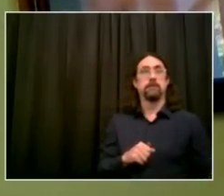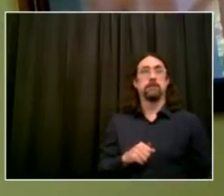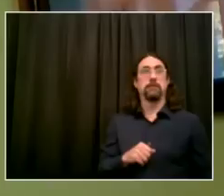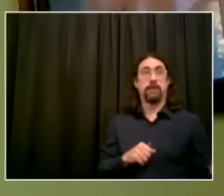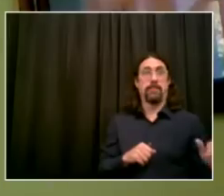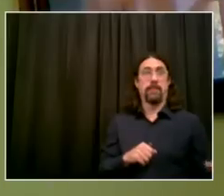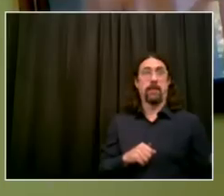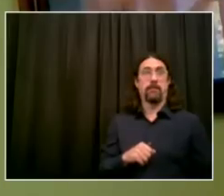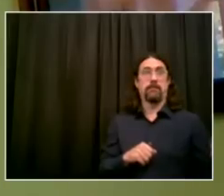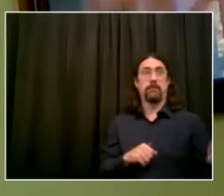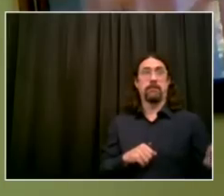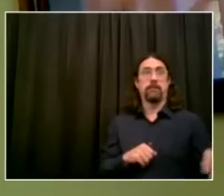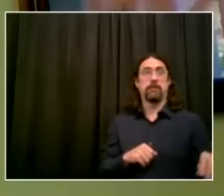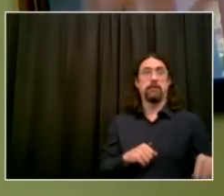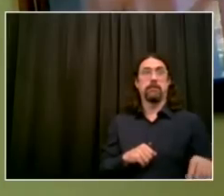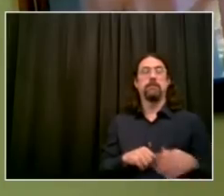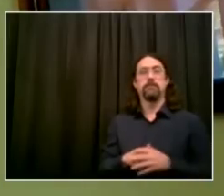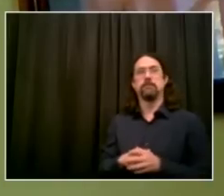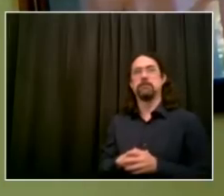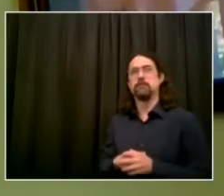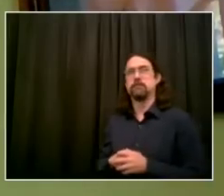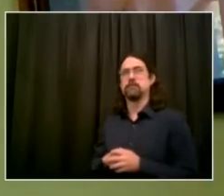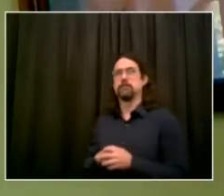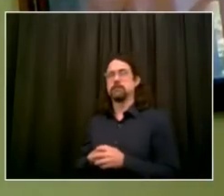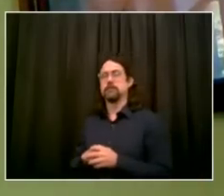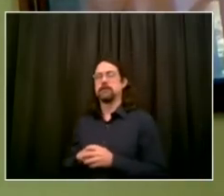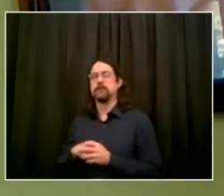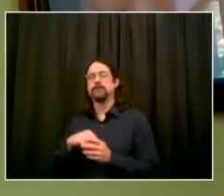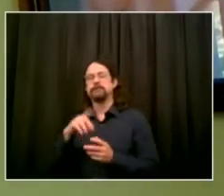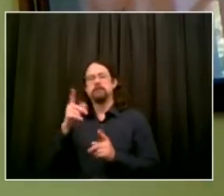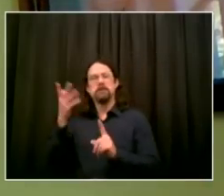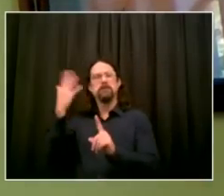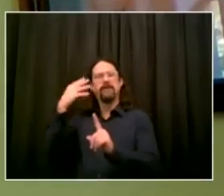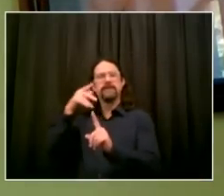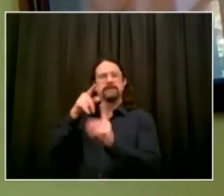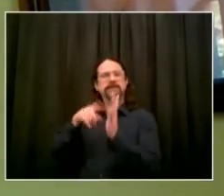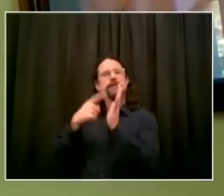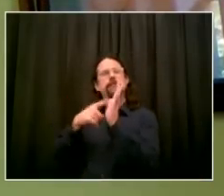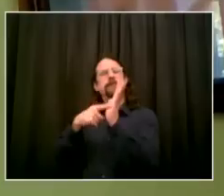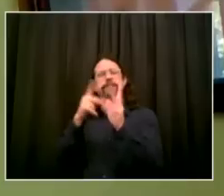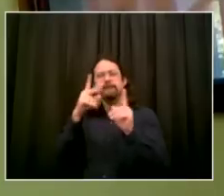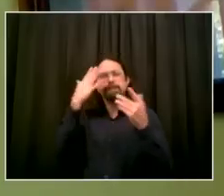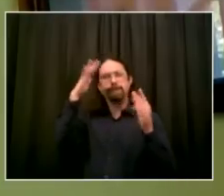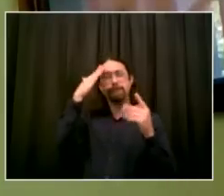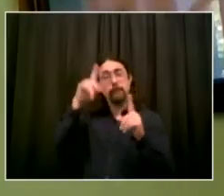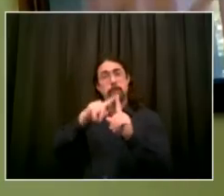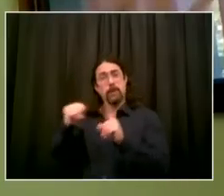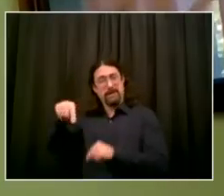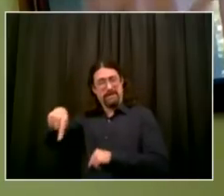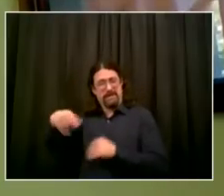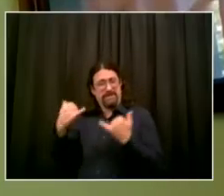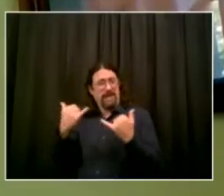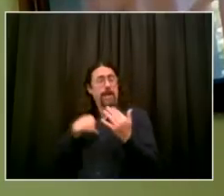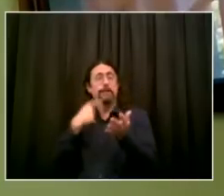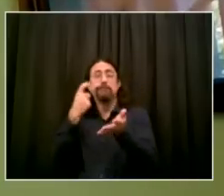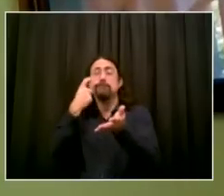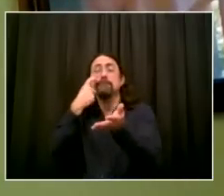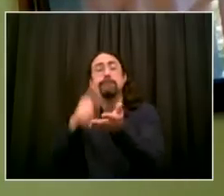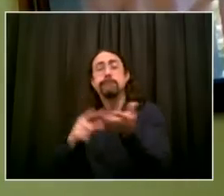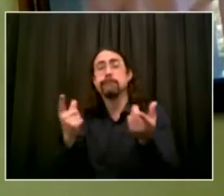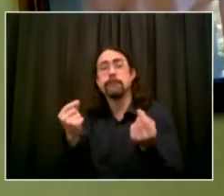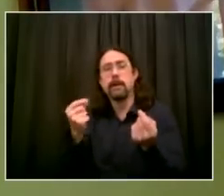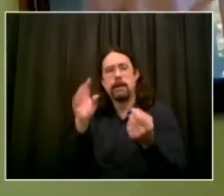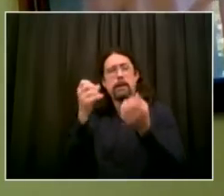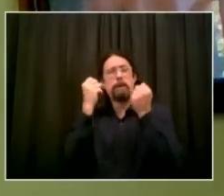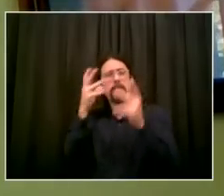ways in which you can get affected that it's difficult for people to recognize what the specific factor is. And that's what really triggers our need